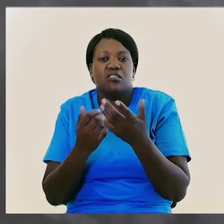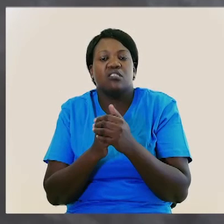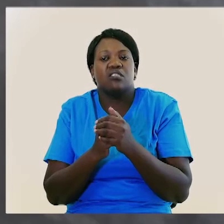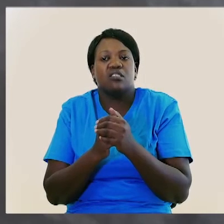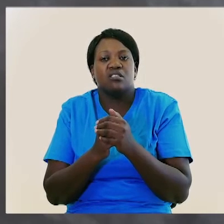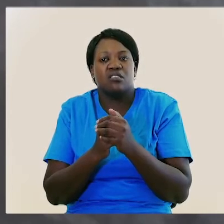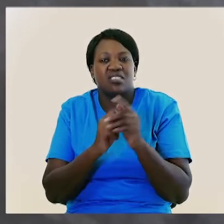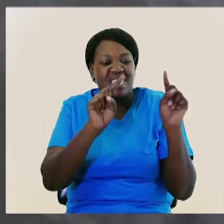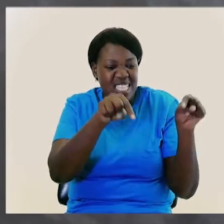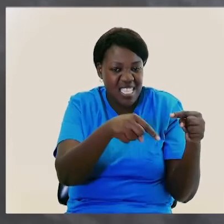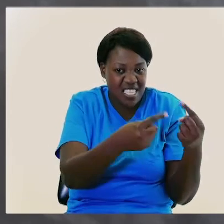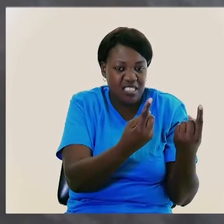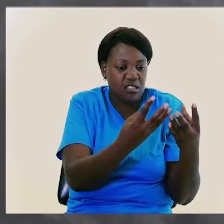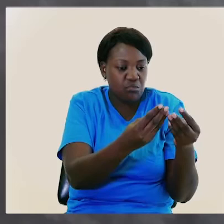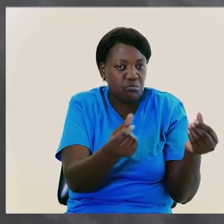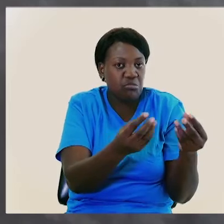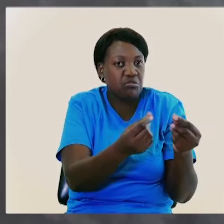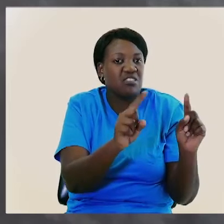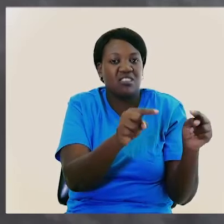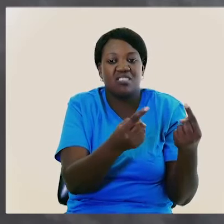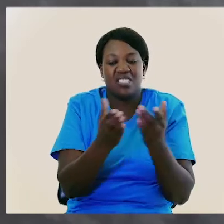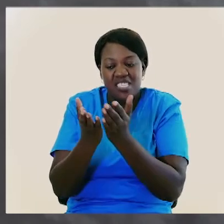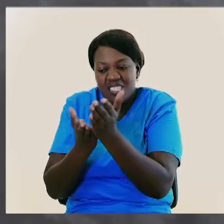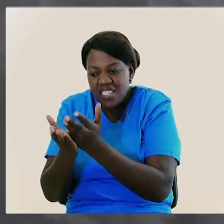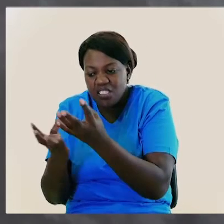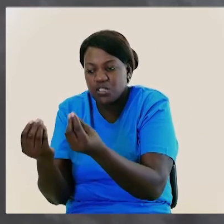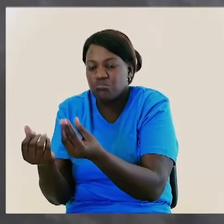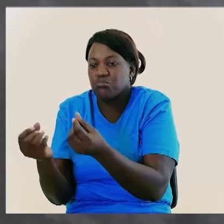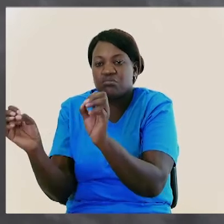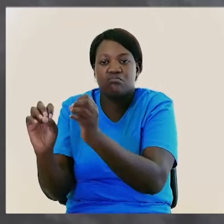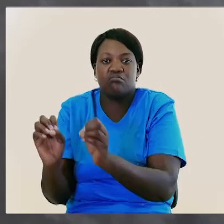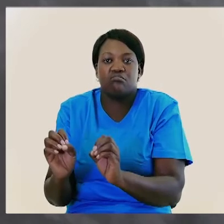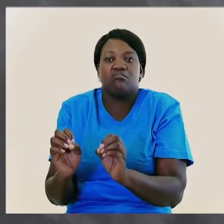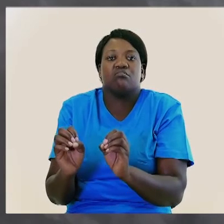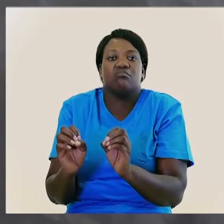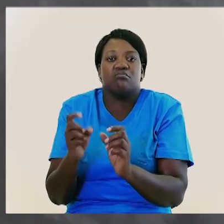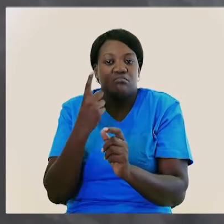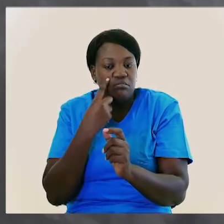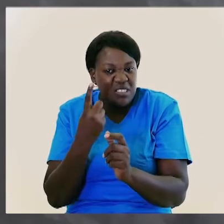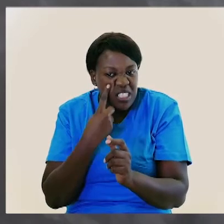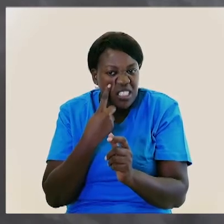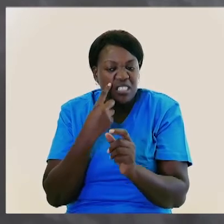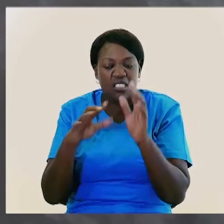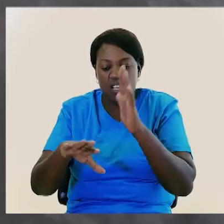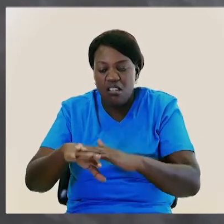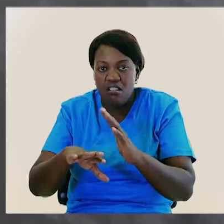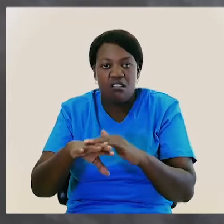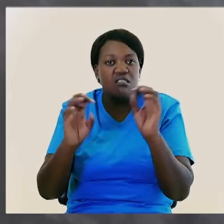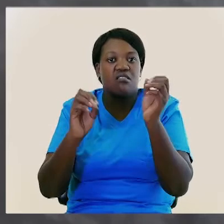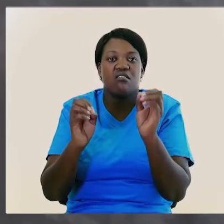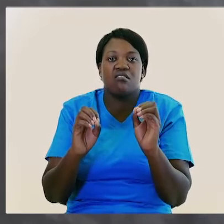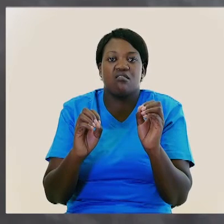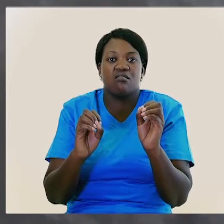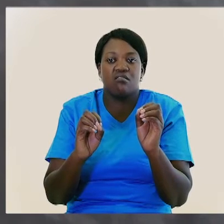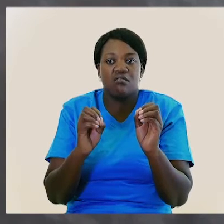Goods are material things. Services are non-material things, which means that they cannot be seen or touched. Although you